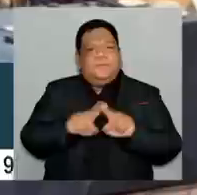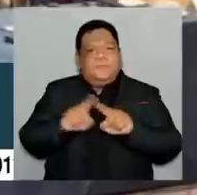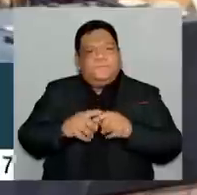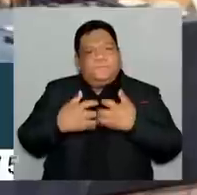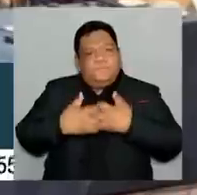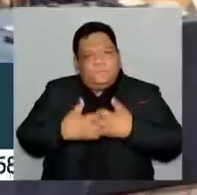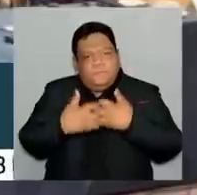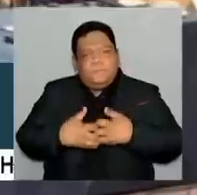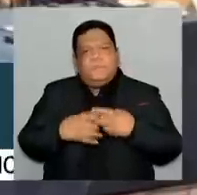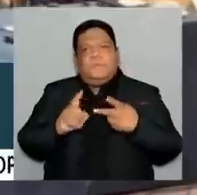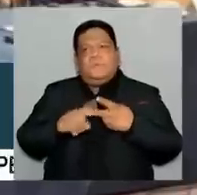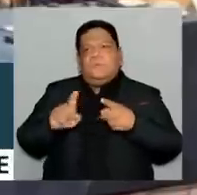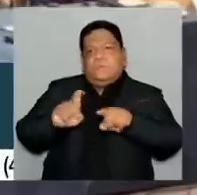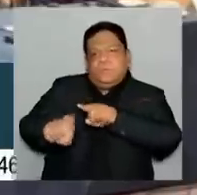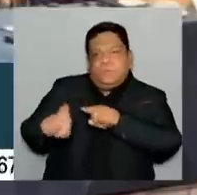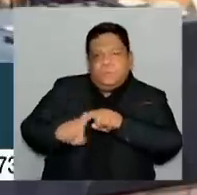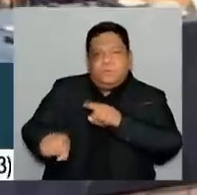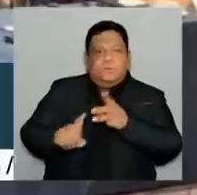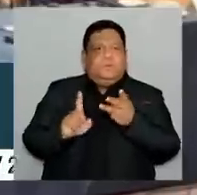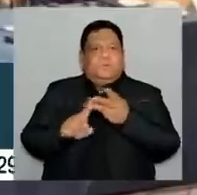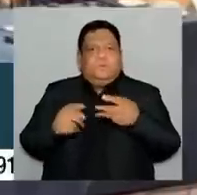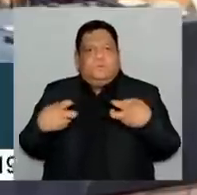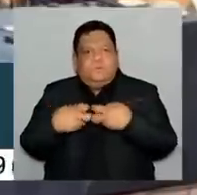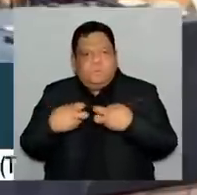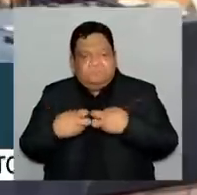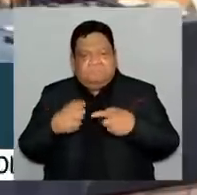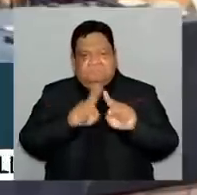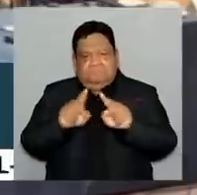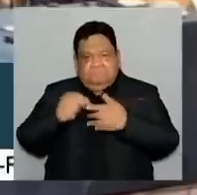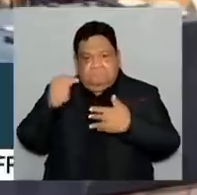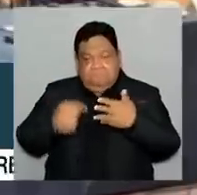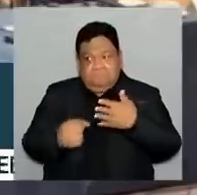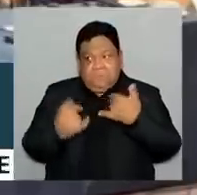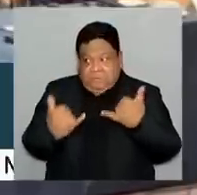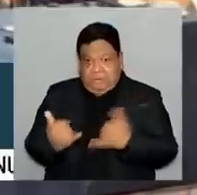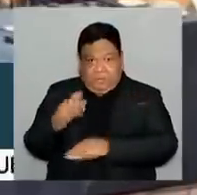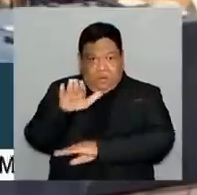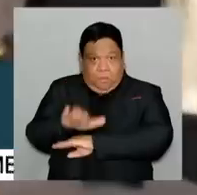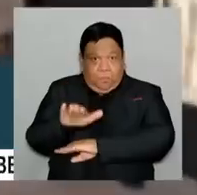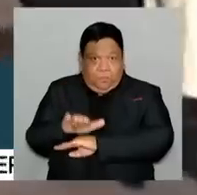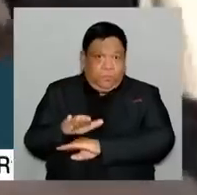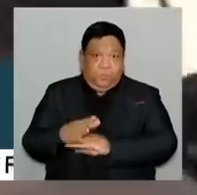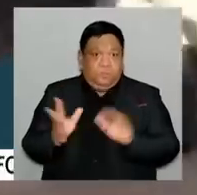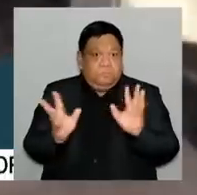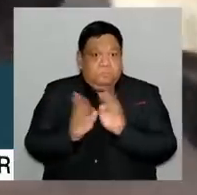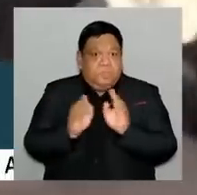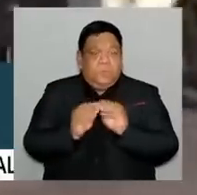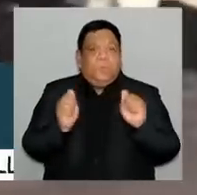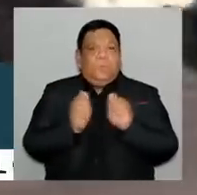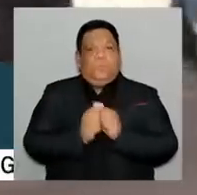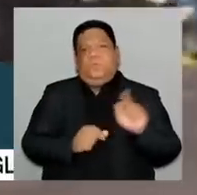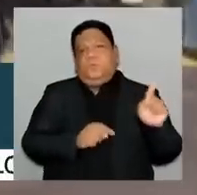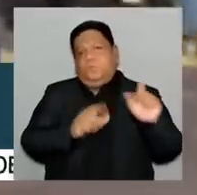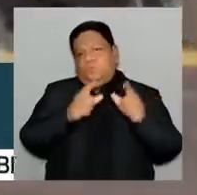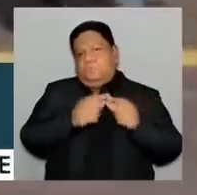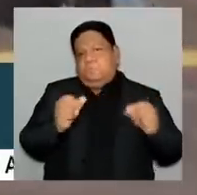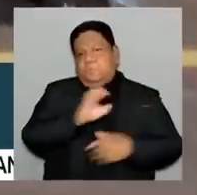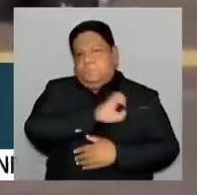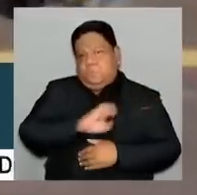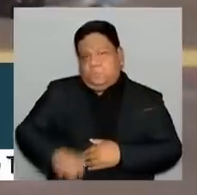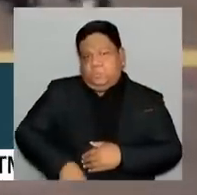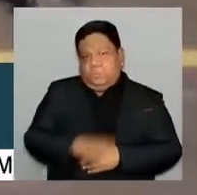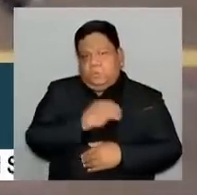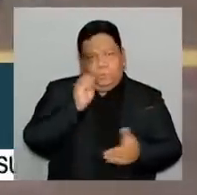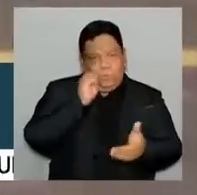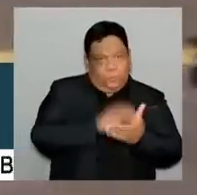wiring harness industries. And this afternoon, the main highlight of his schedule will be his audience with Emperor Naruhito and his wife and a